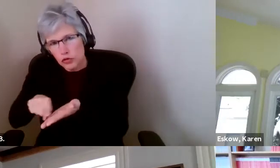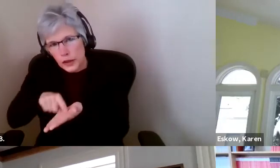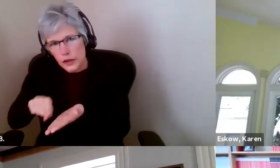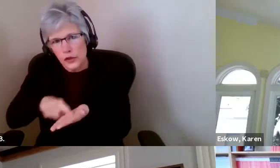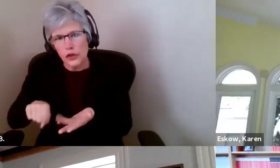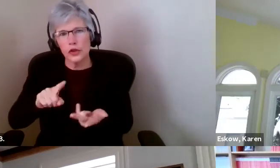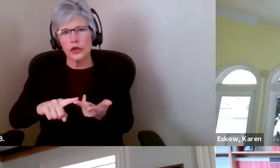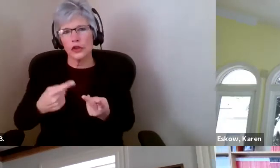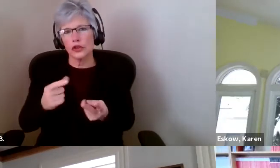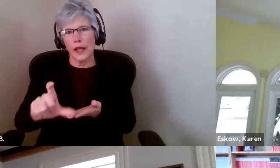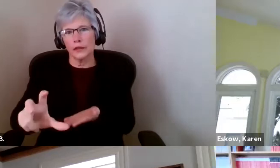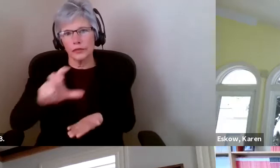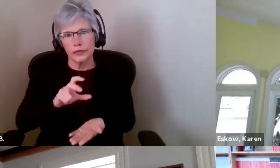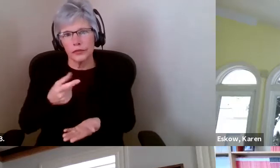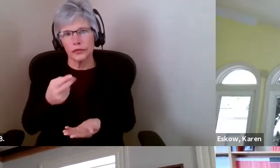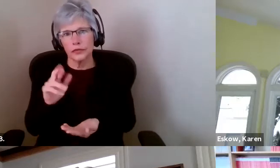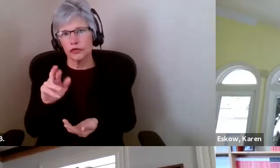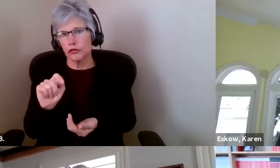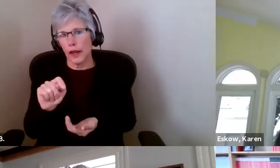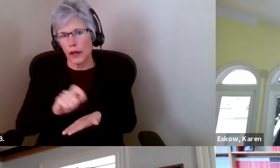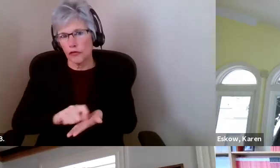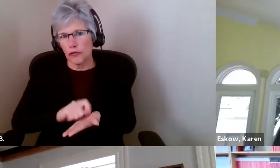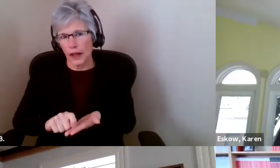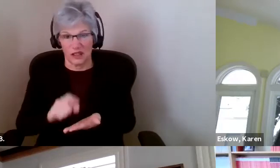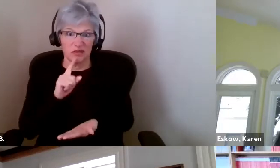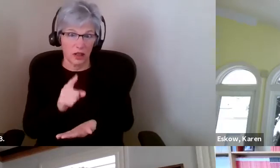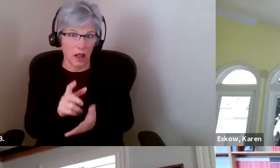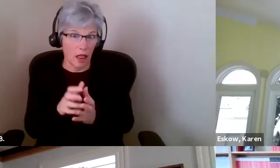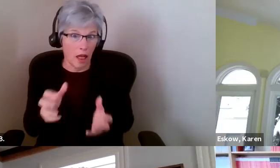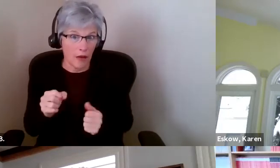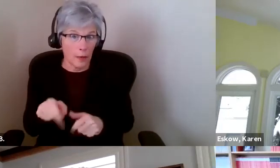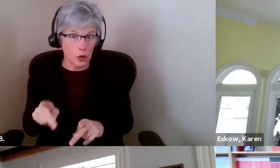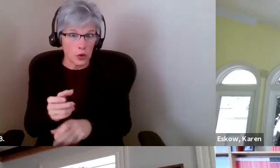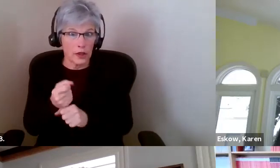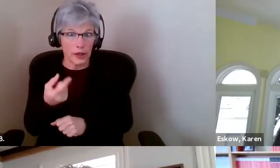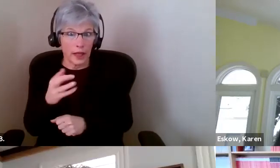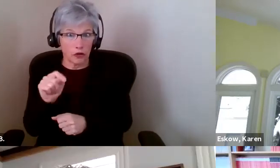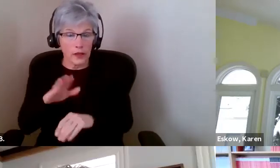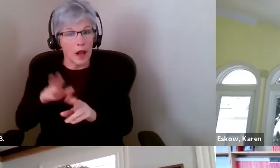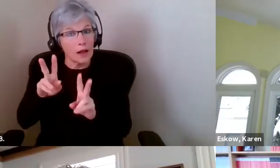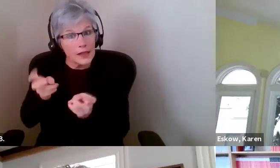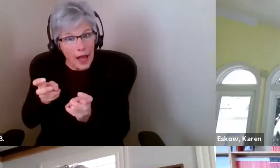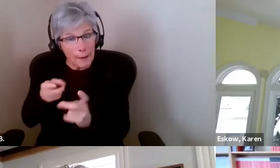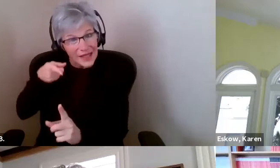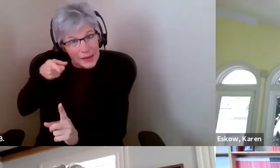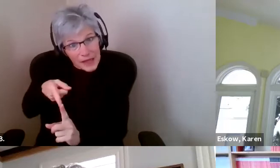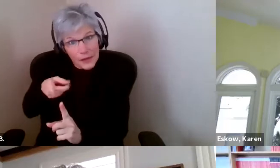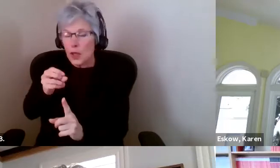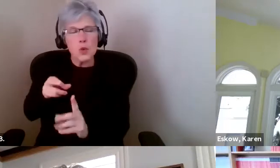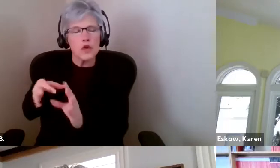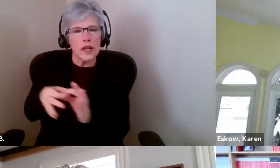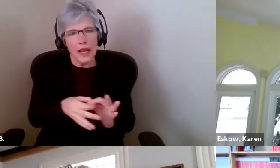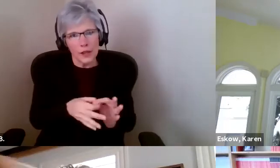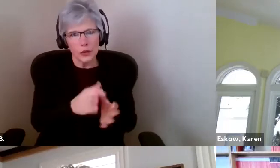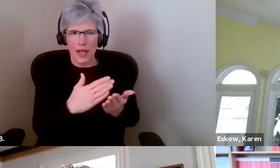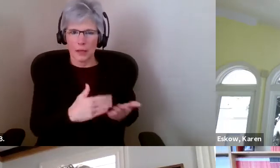in fact, there's a lot of opportunity to get grants on topics, either specifically or related to aspects of